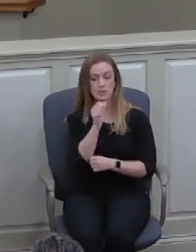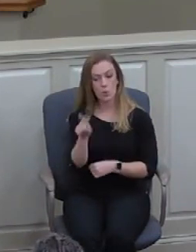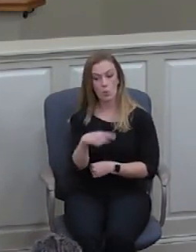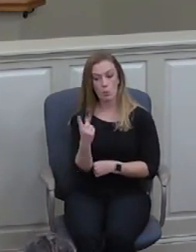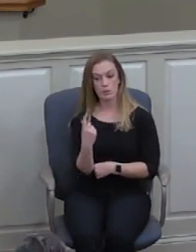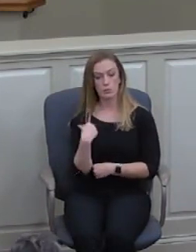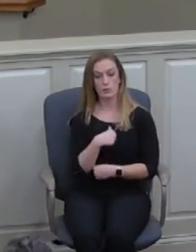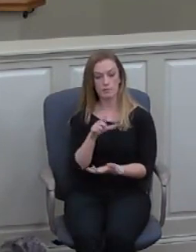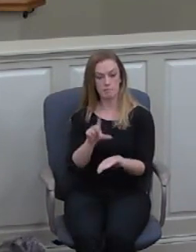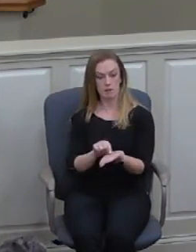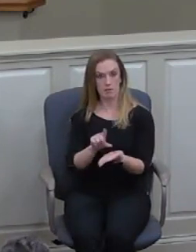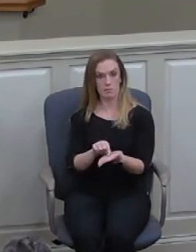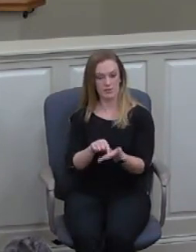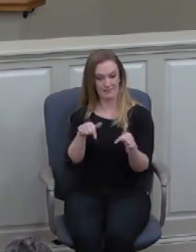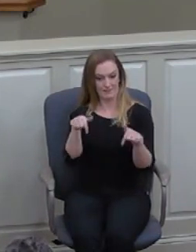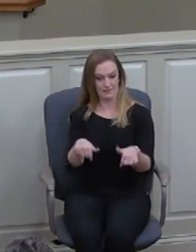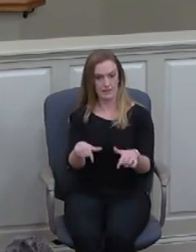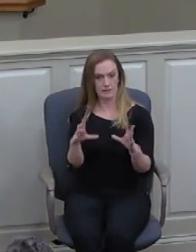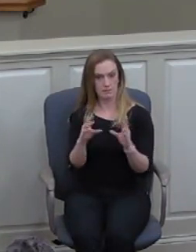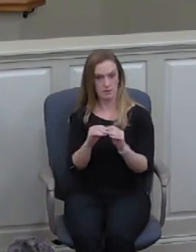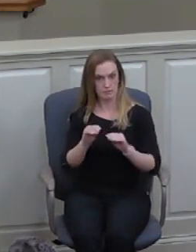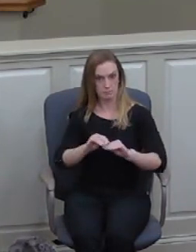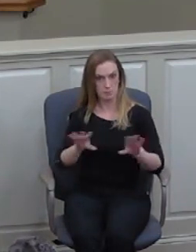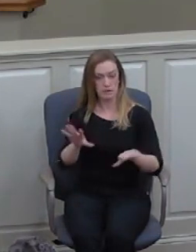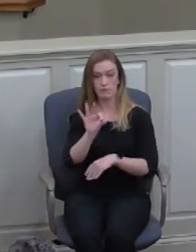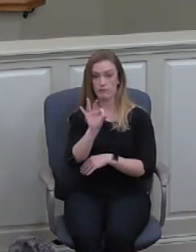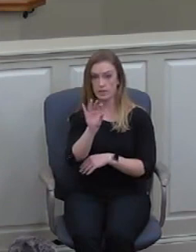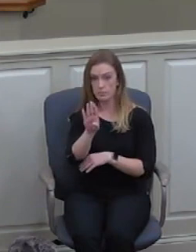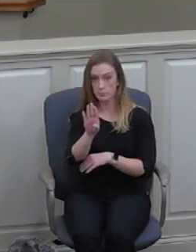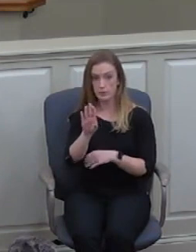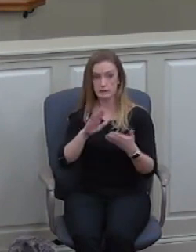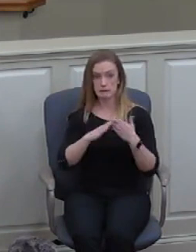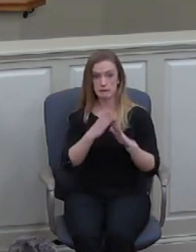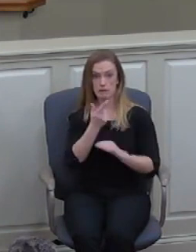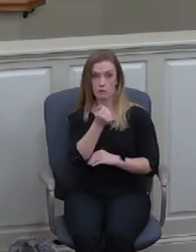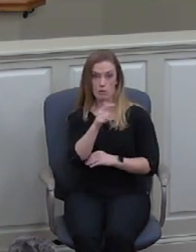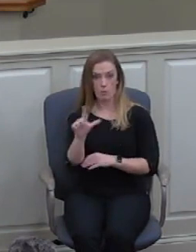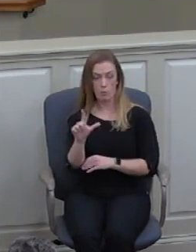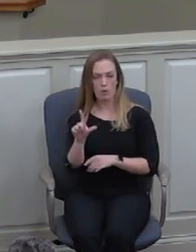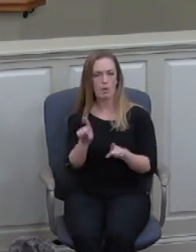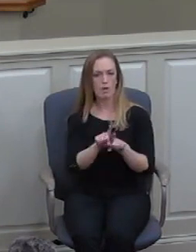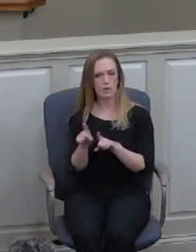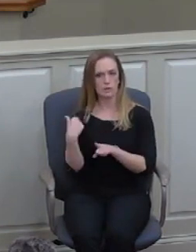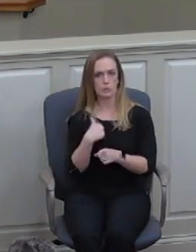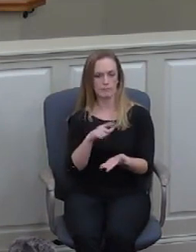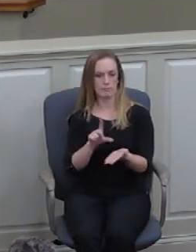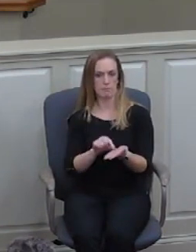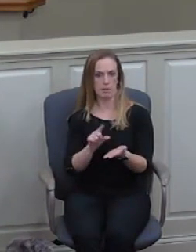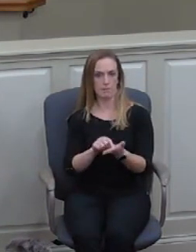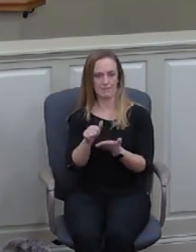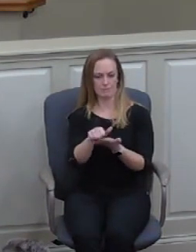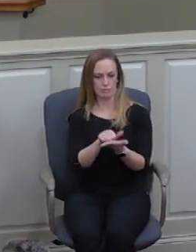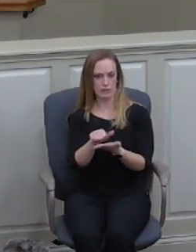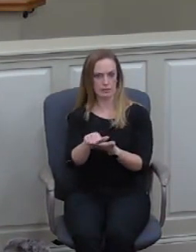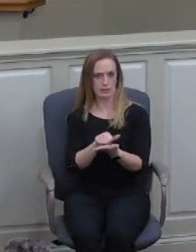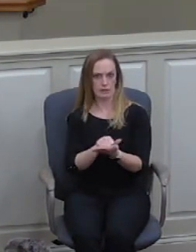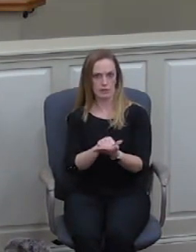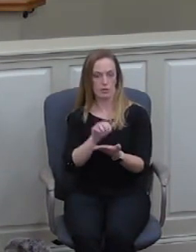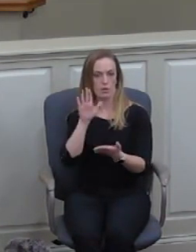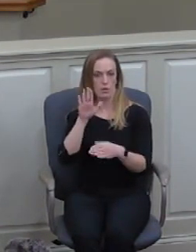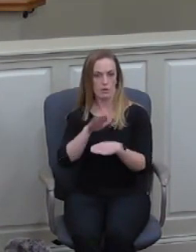publishing this on our Facebook at City Hall, but we've been publishing the agendas to social